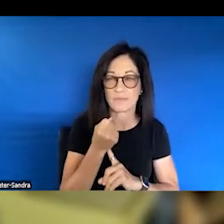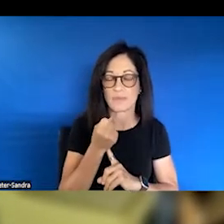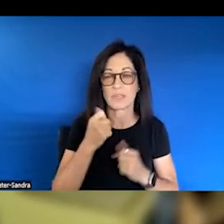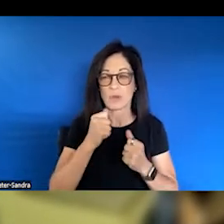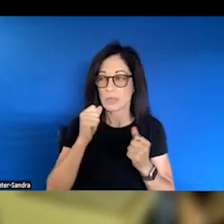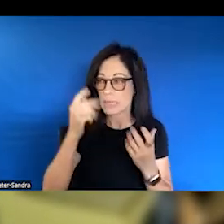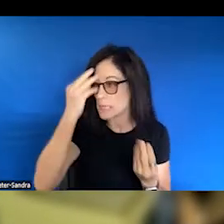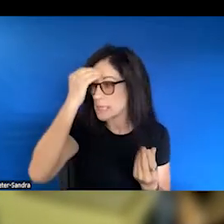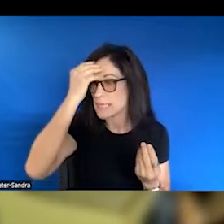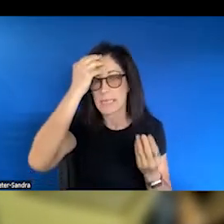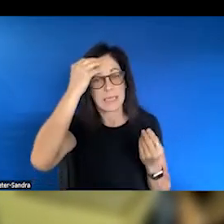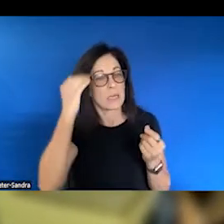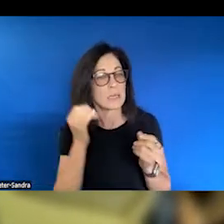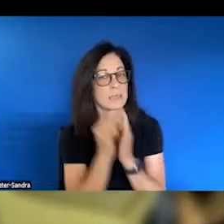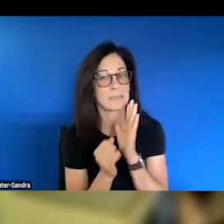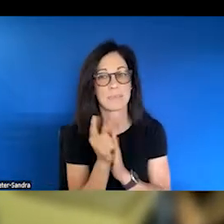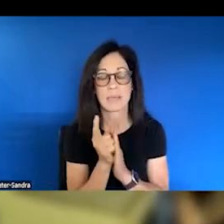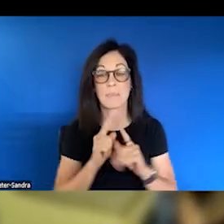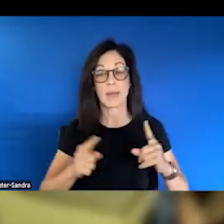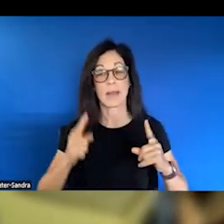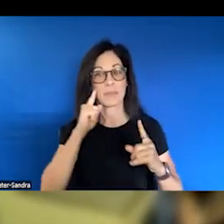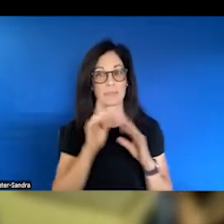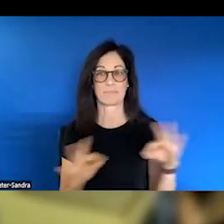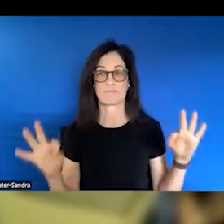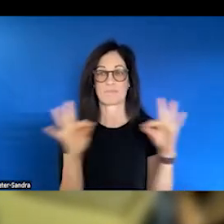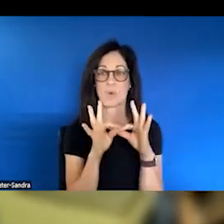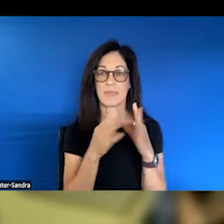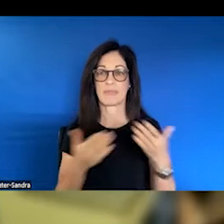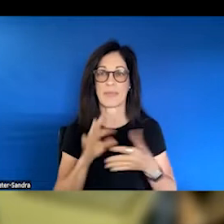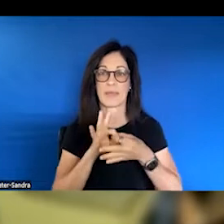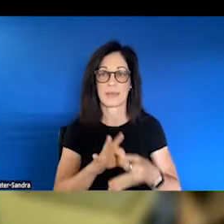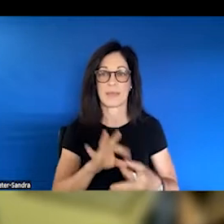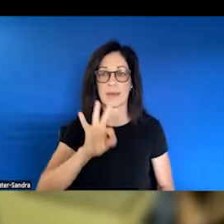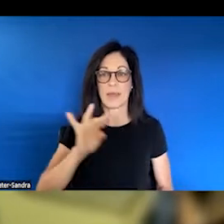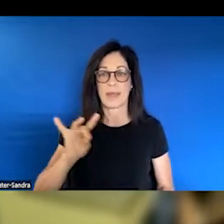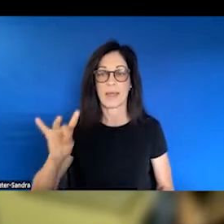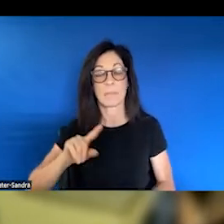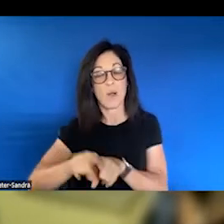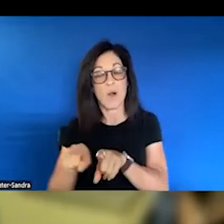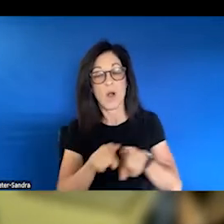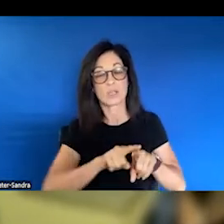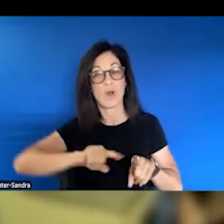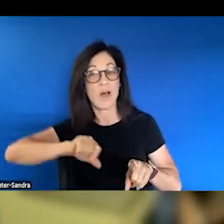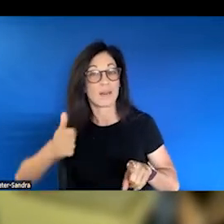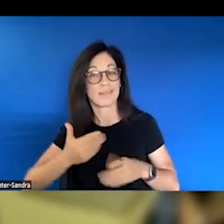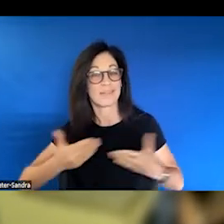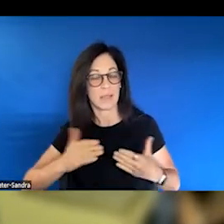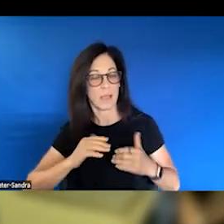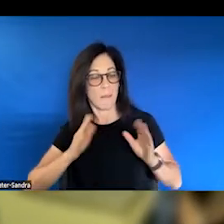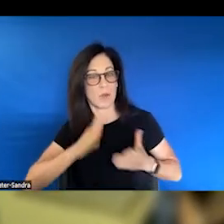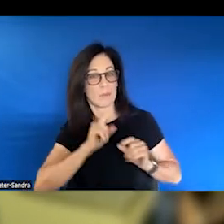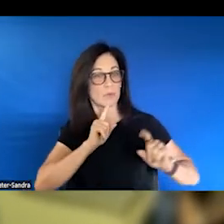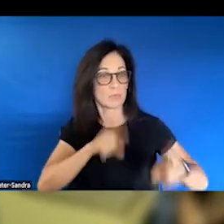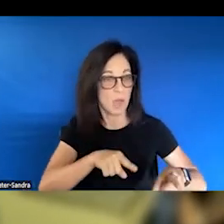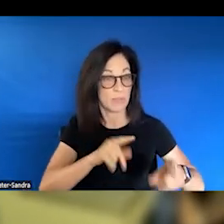to think on our feet. But I think there's such an important thing about 988 in general, but the second part of someone to respond, the